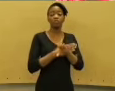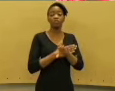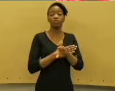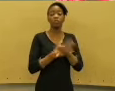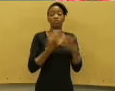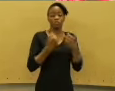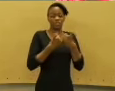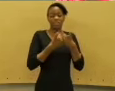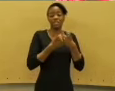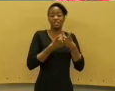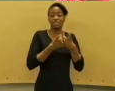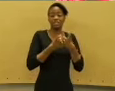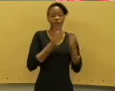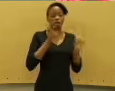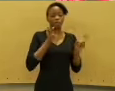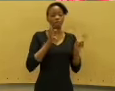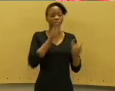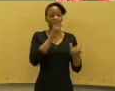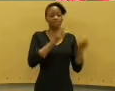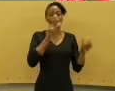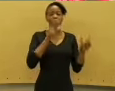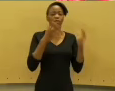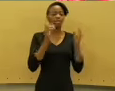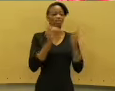care to share an example, if any?